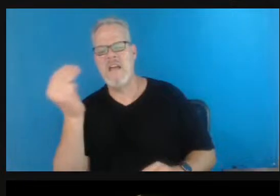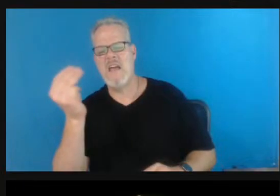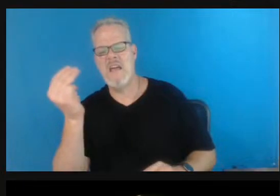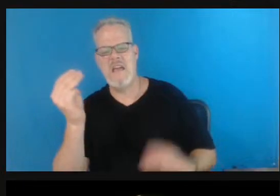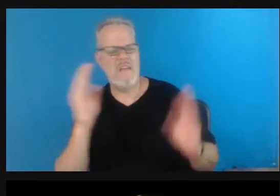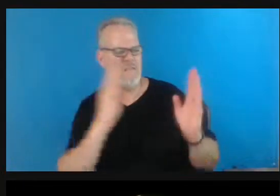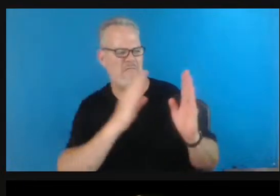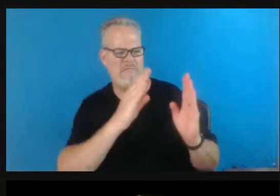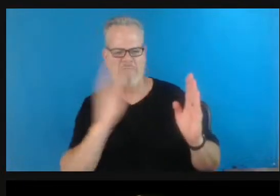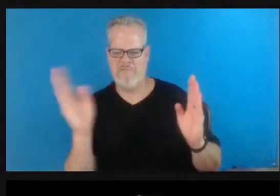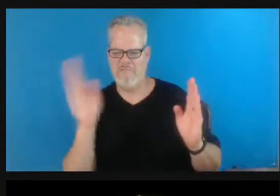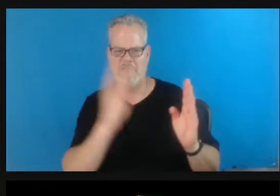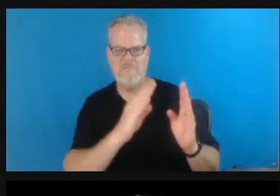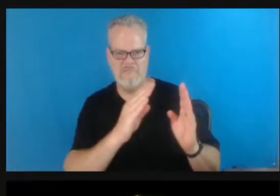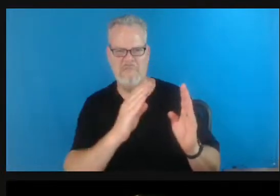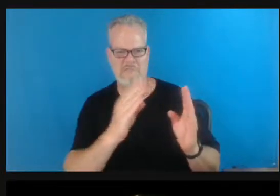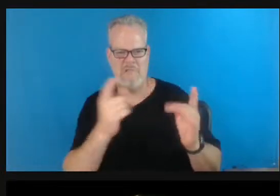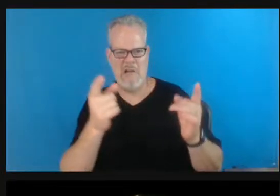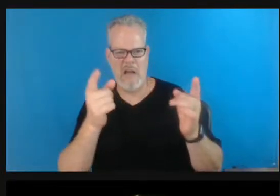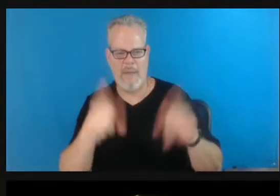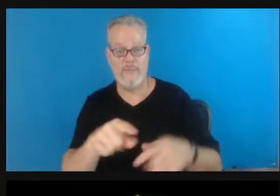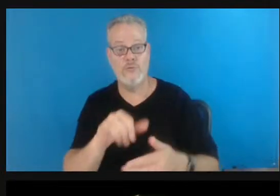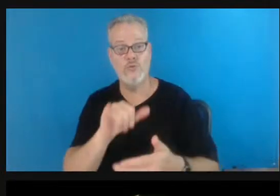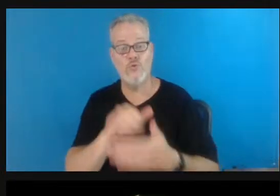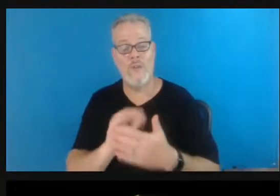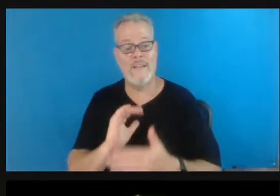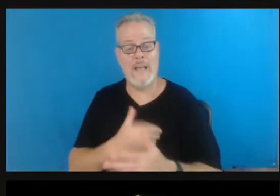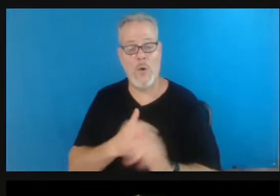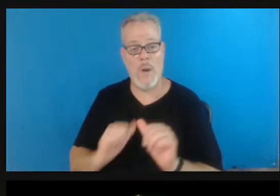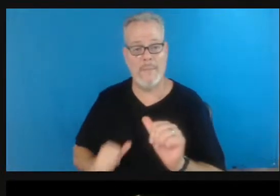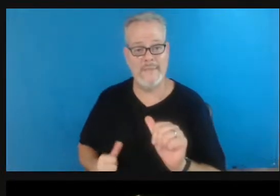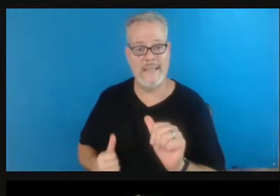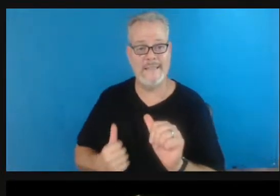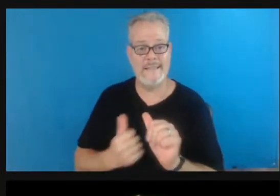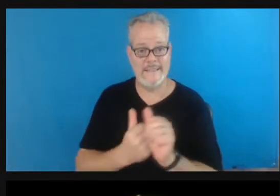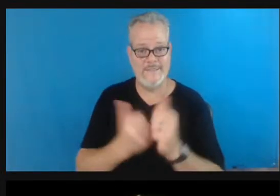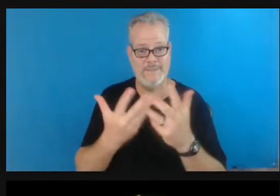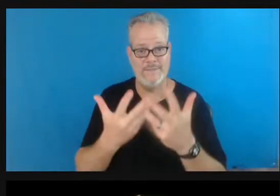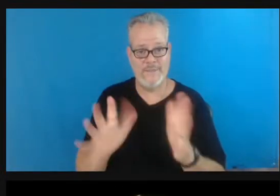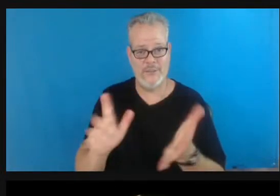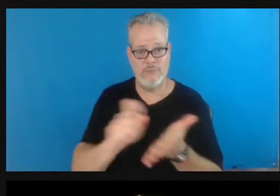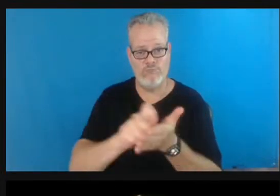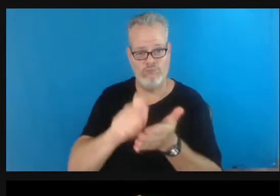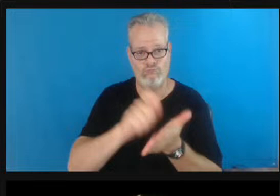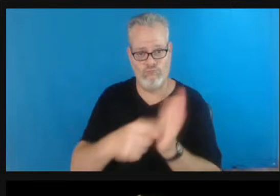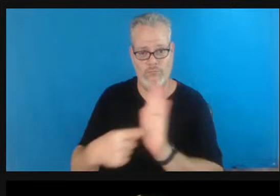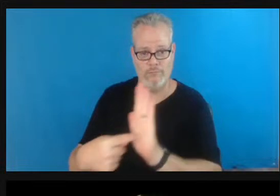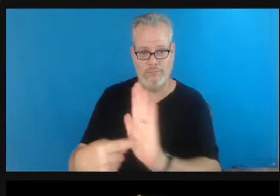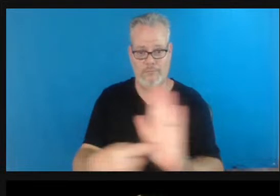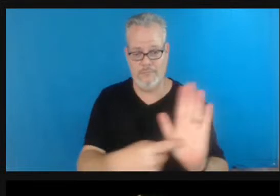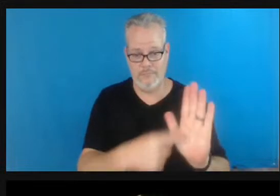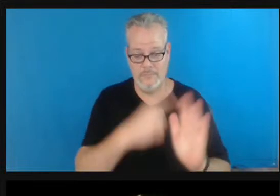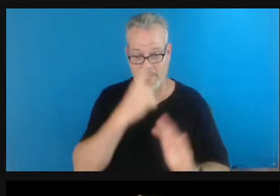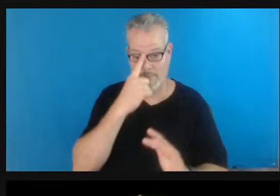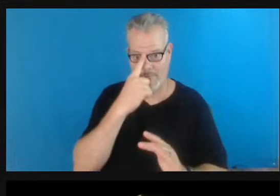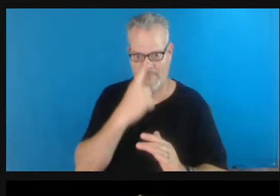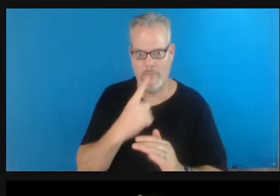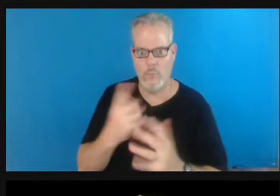So that is the text updates we have here. And as we showed before, here are the